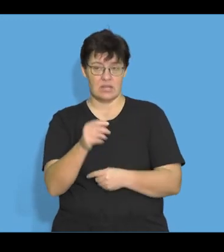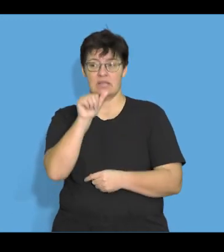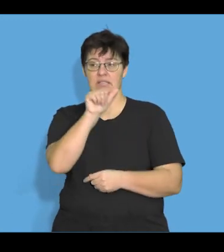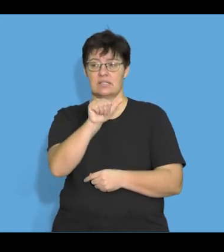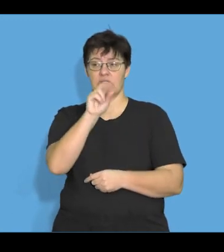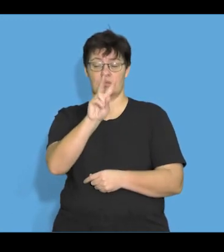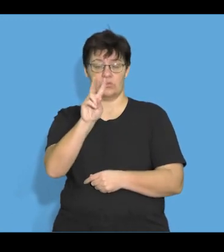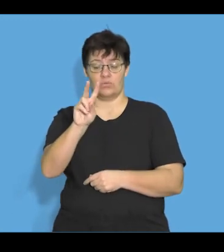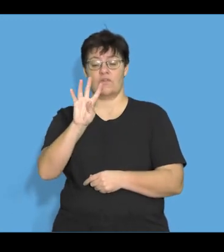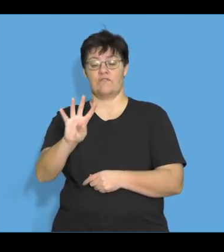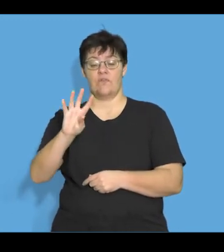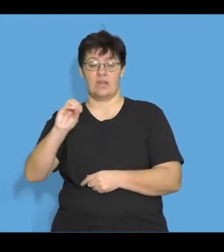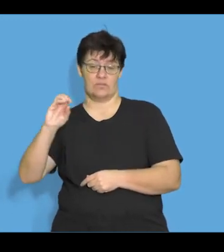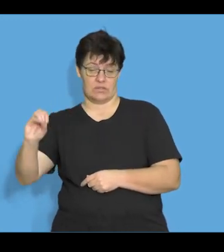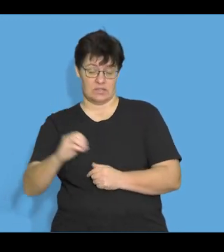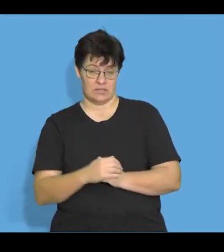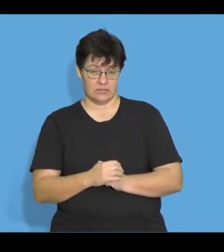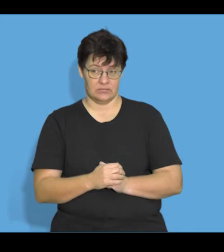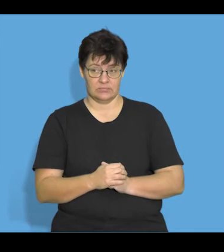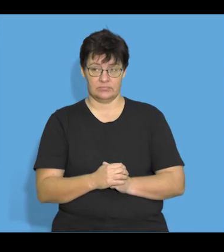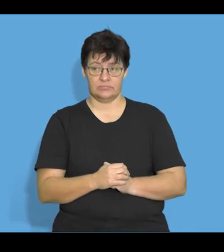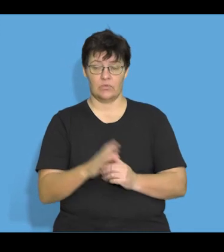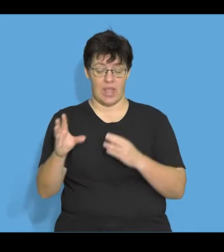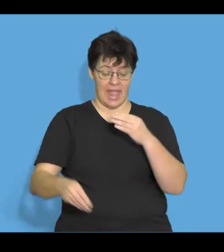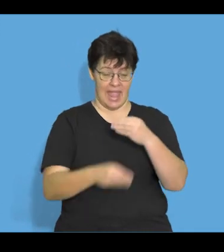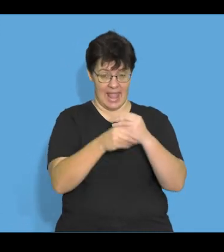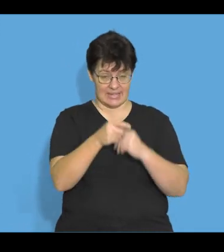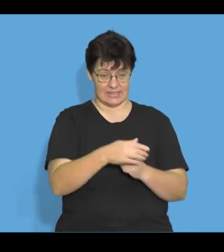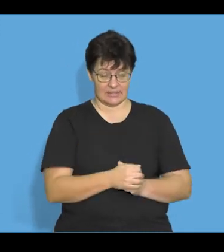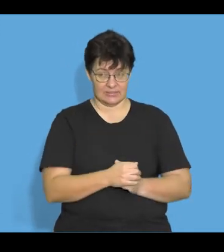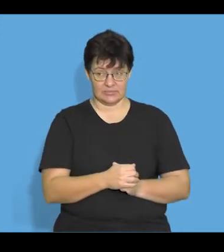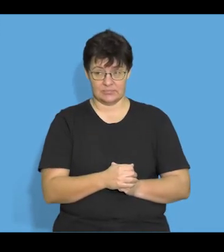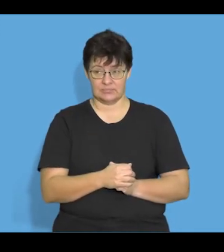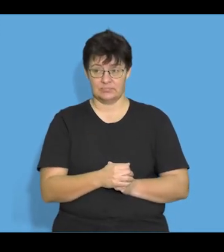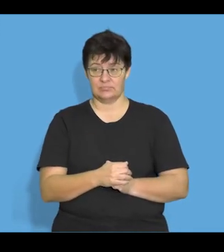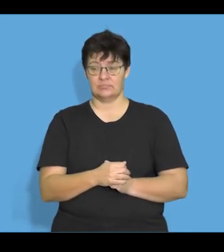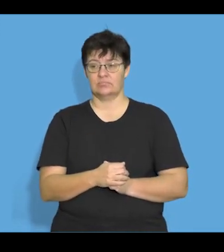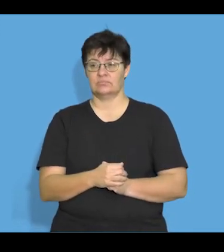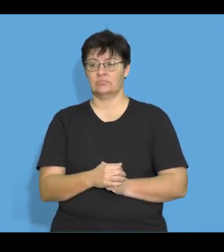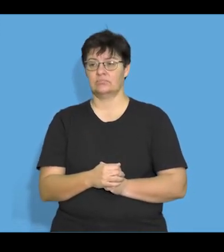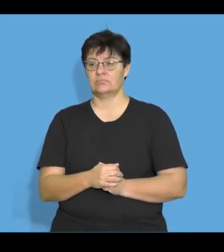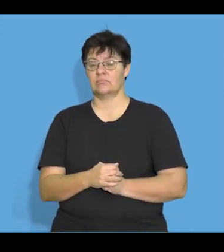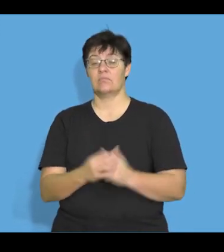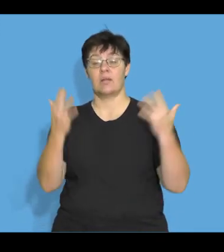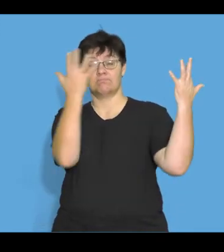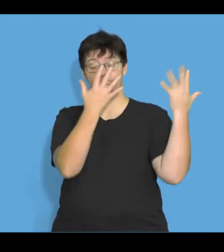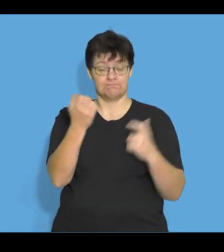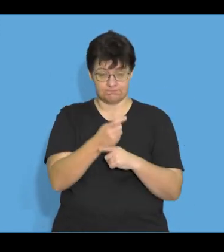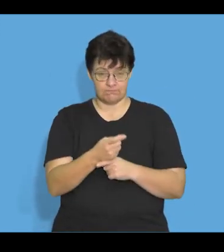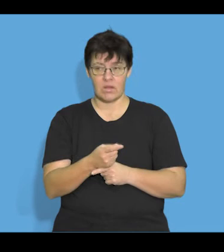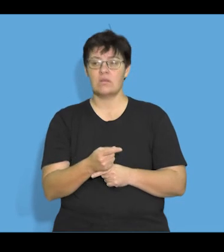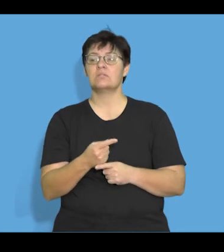622,400. So therefore, watch, we add the 622,400, and if we are doing the calculation, we